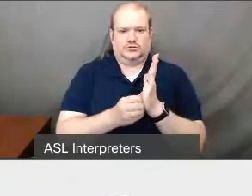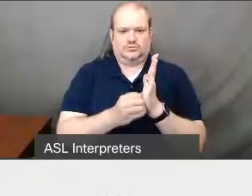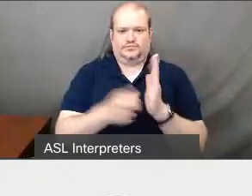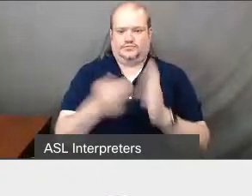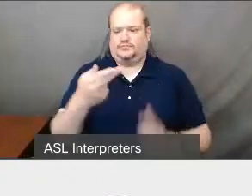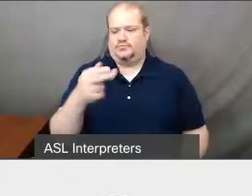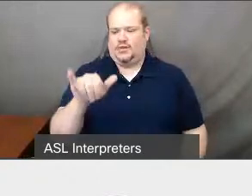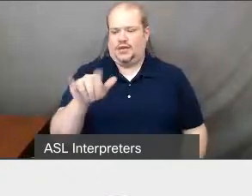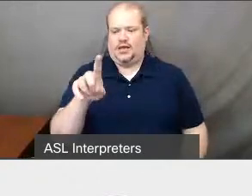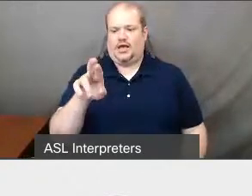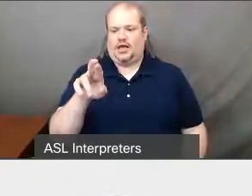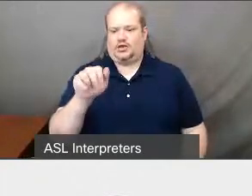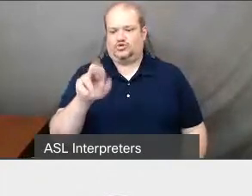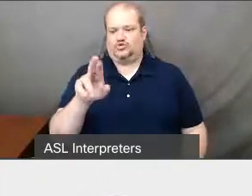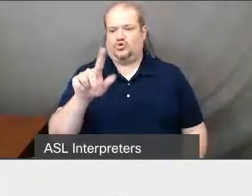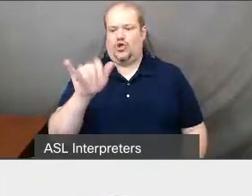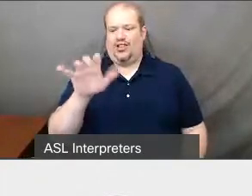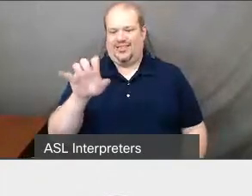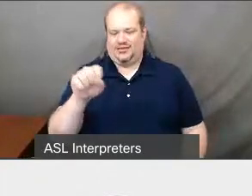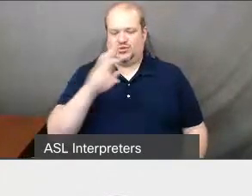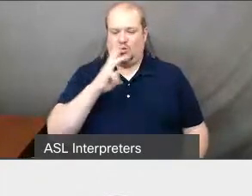hydraulics of this? Mike, can you